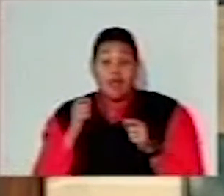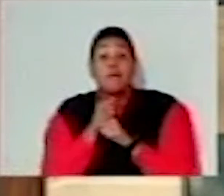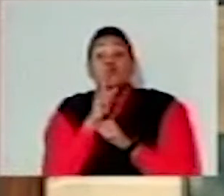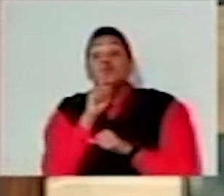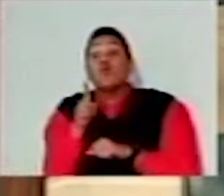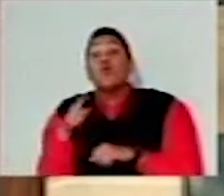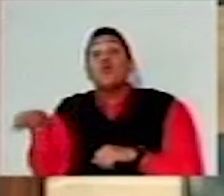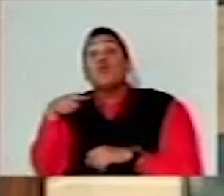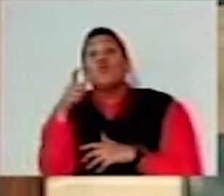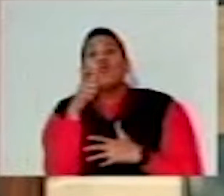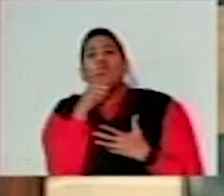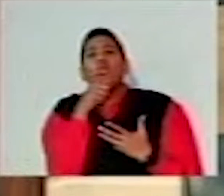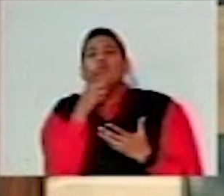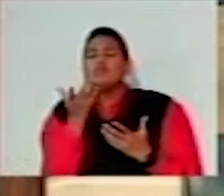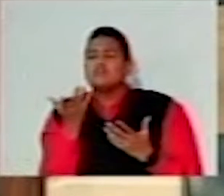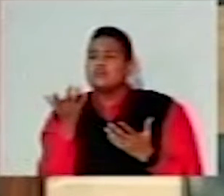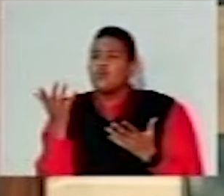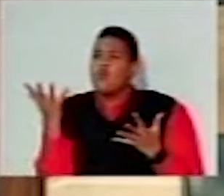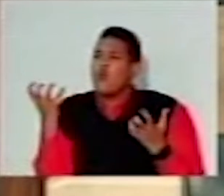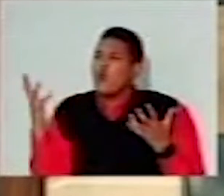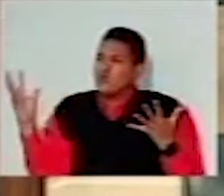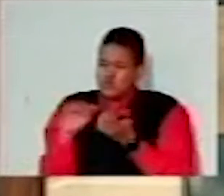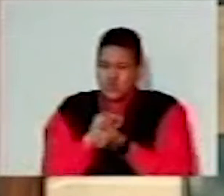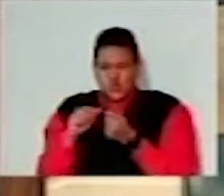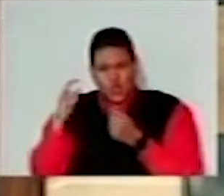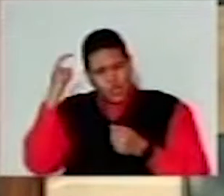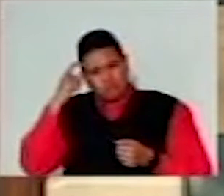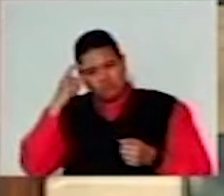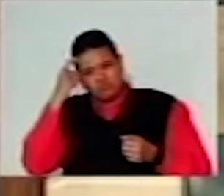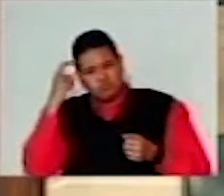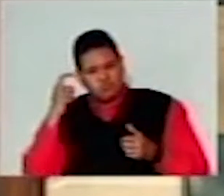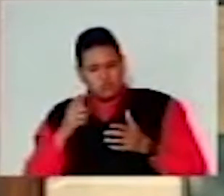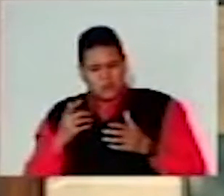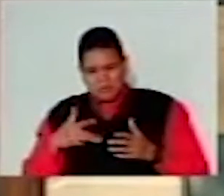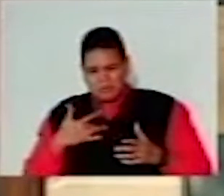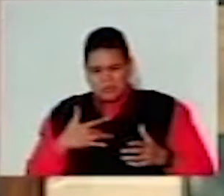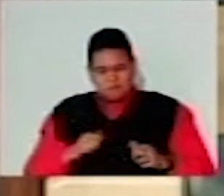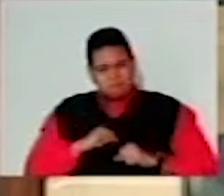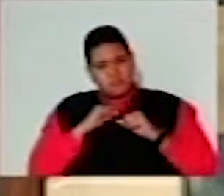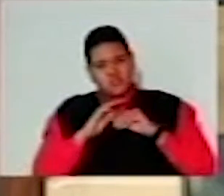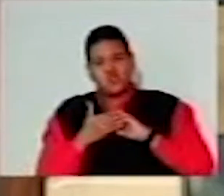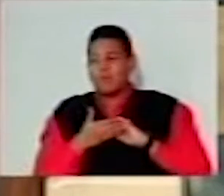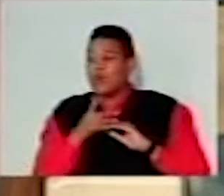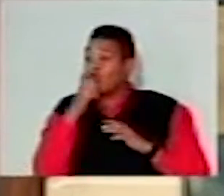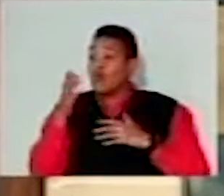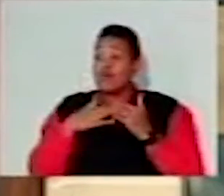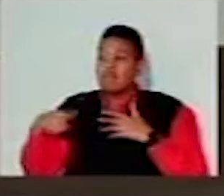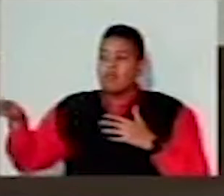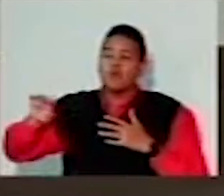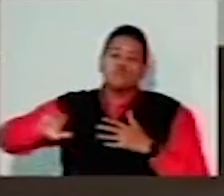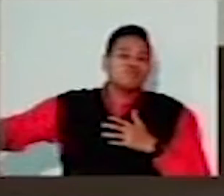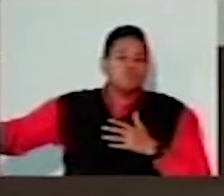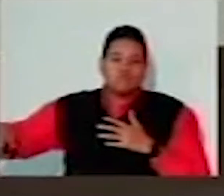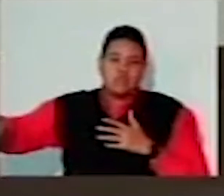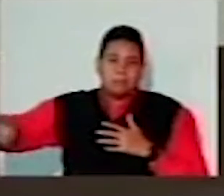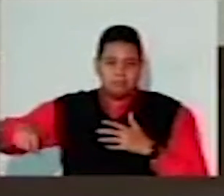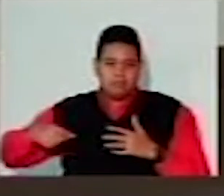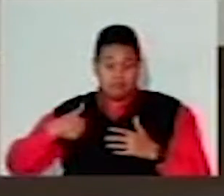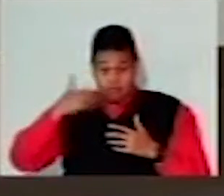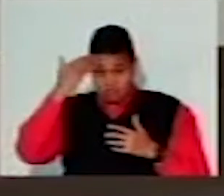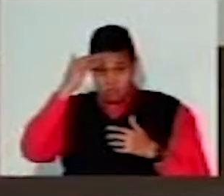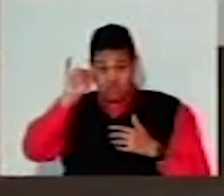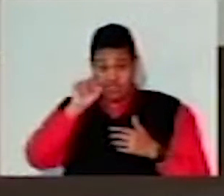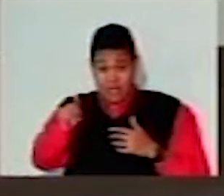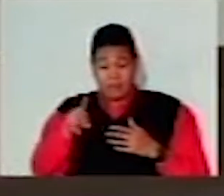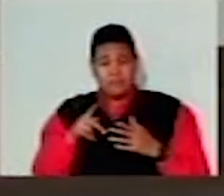those who want to destroy Jamaica are sidelined, whoever they may be. And I know that the